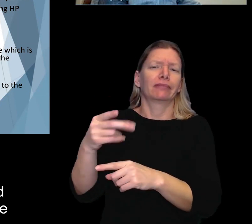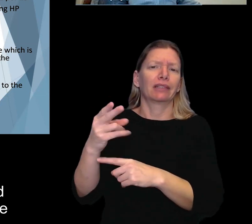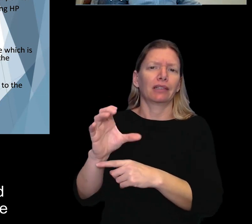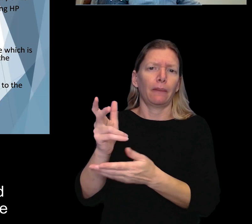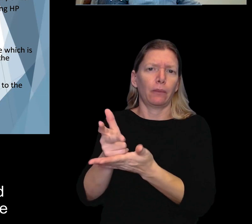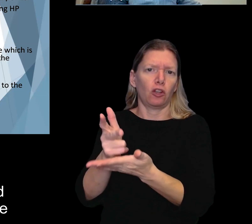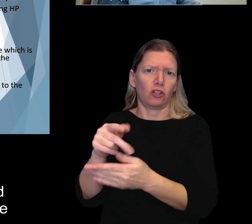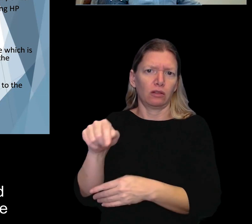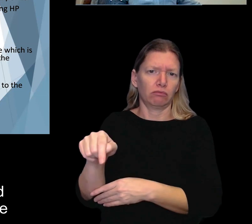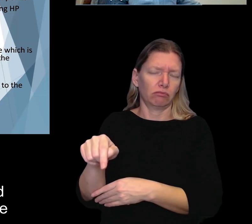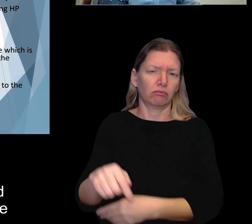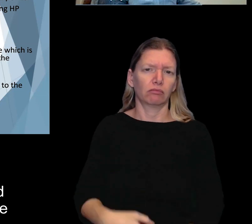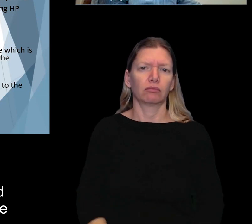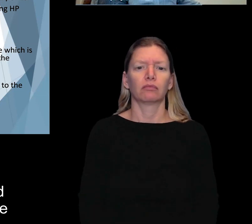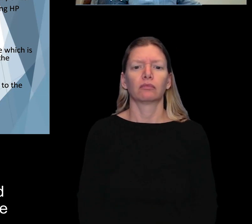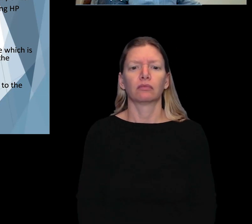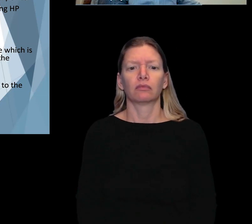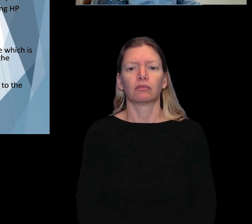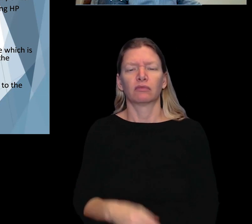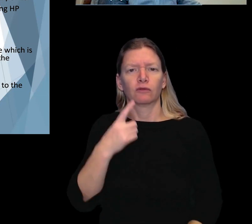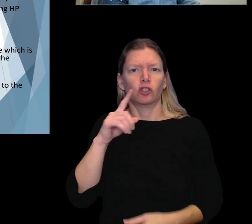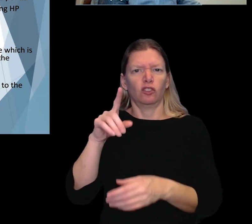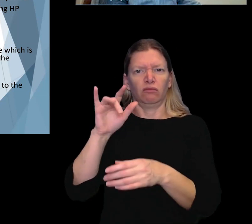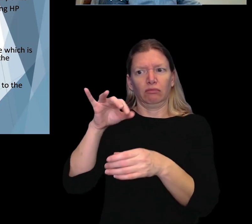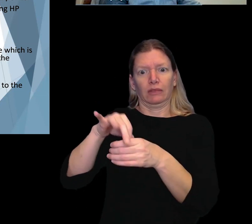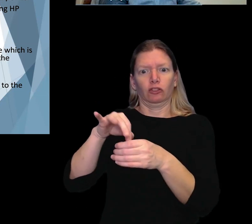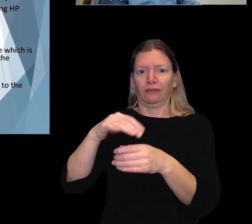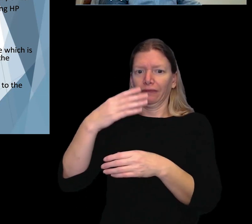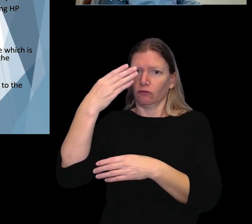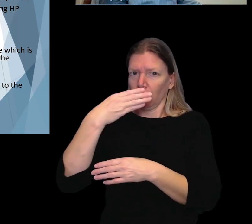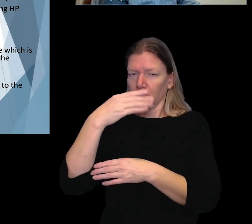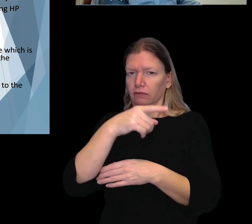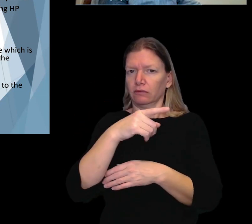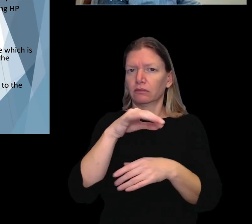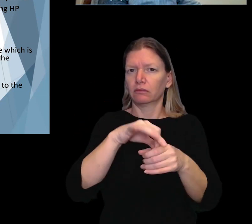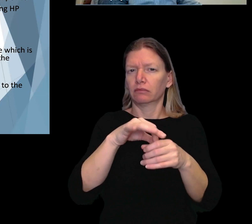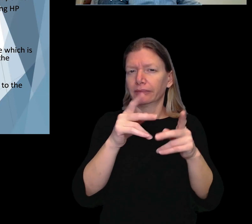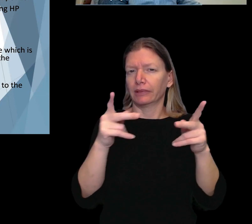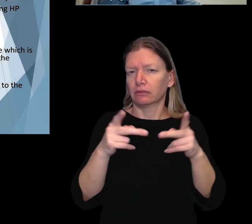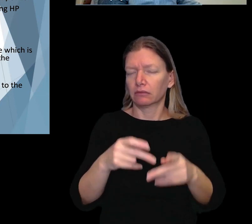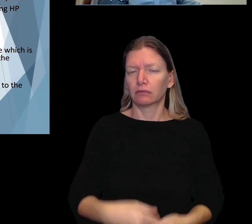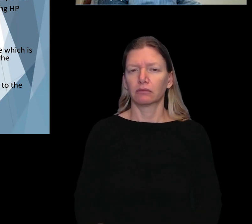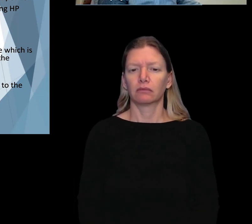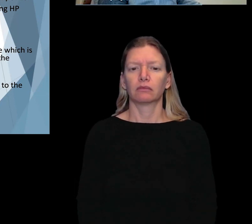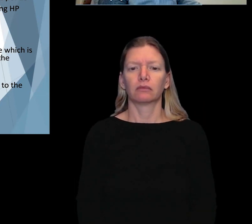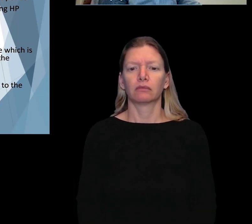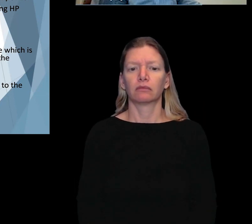temporarily designated as a handicap parking space for the election in front of the polling